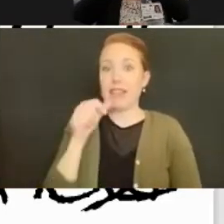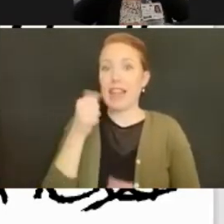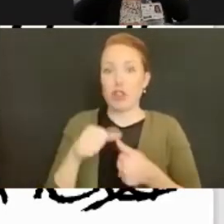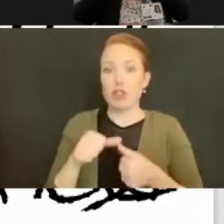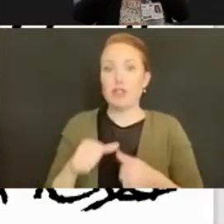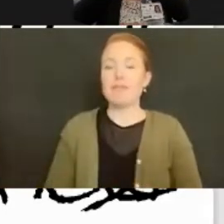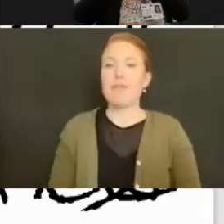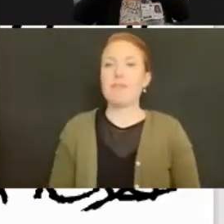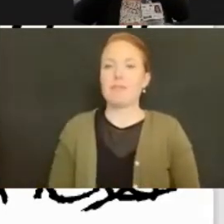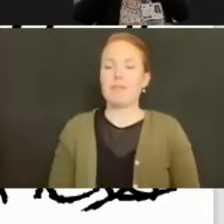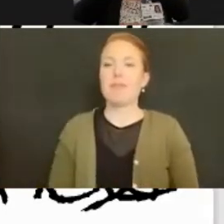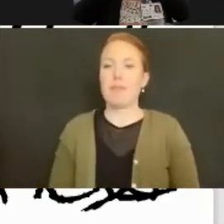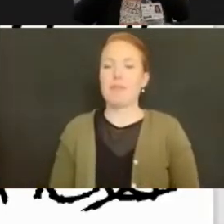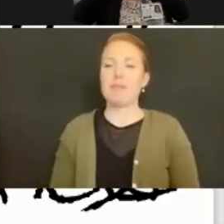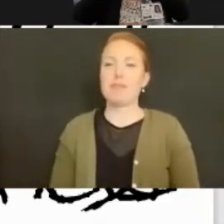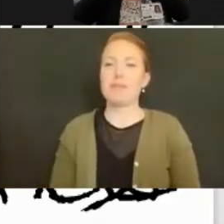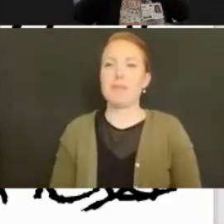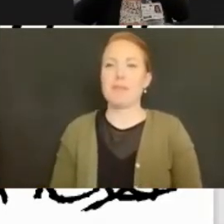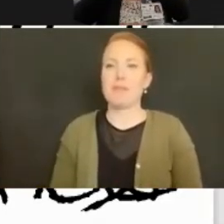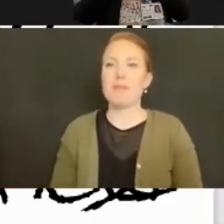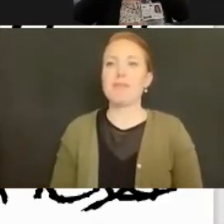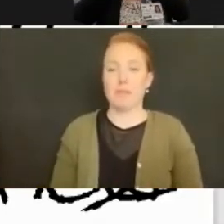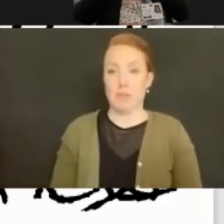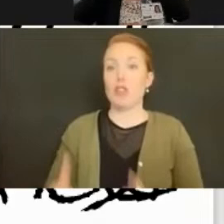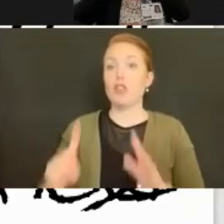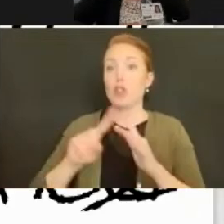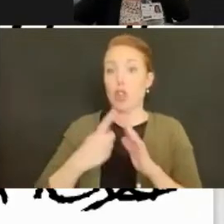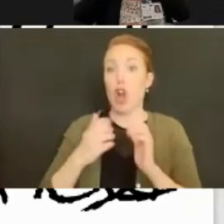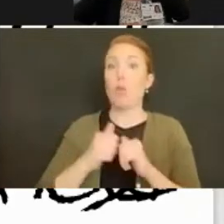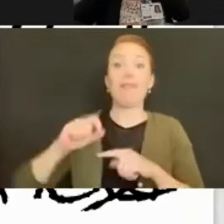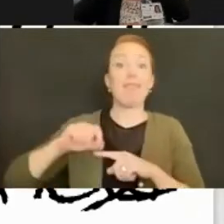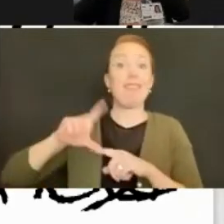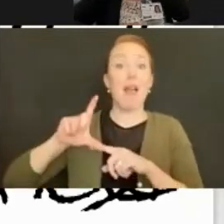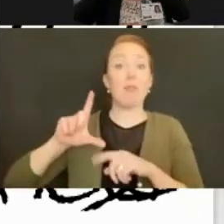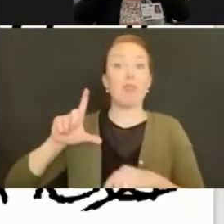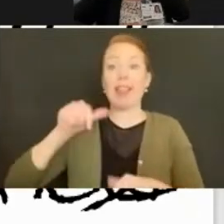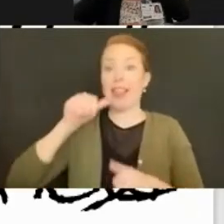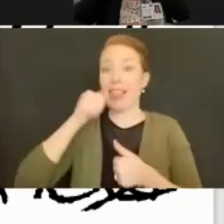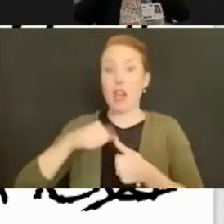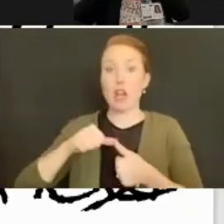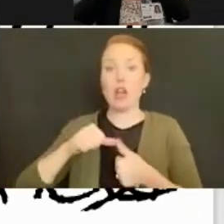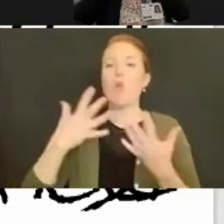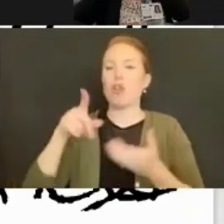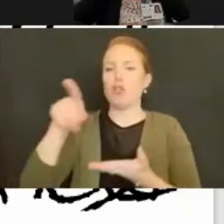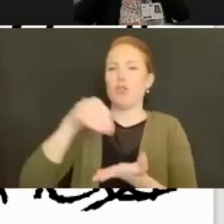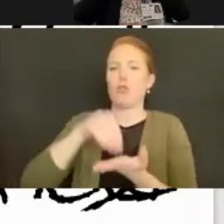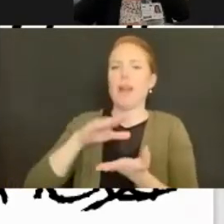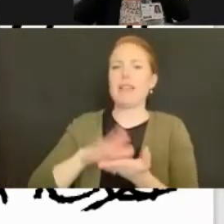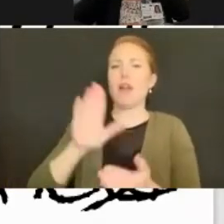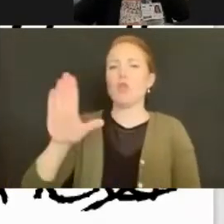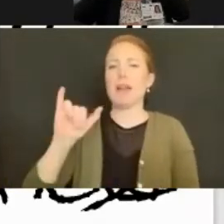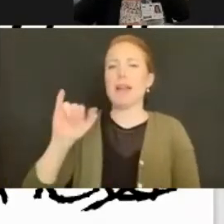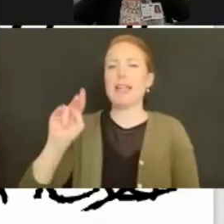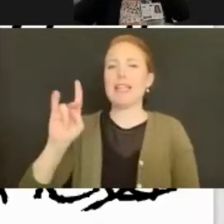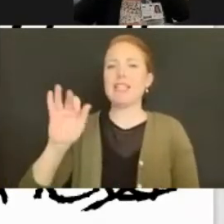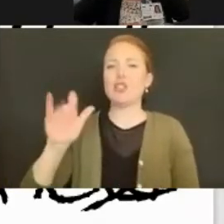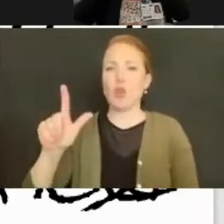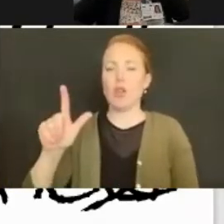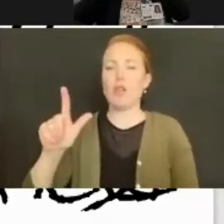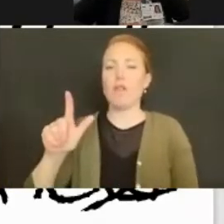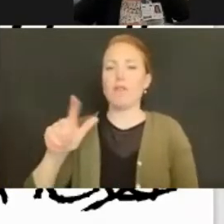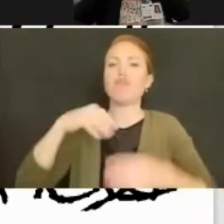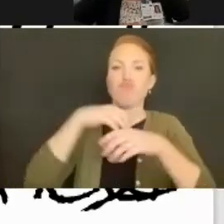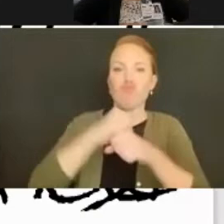So, and I'll go back and forth. Let's start here. I want you to write down your initials, and then you're going to fill in